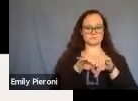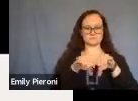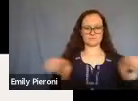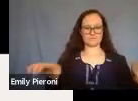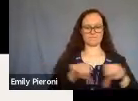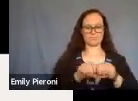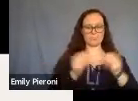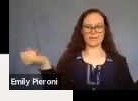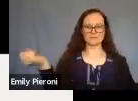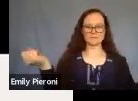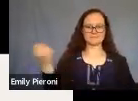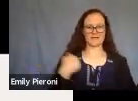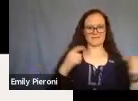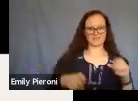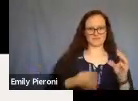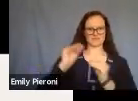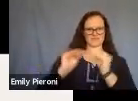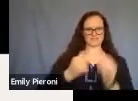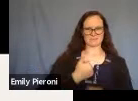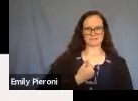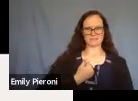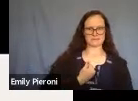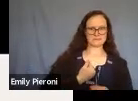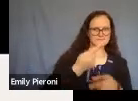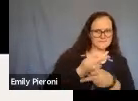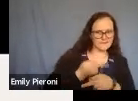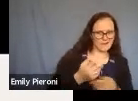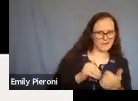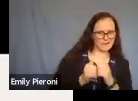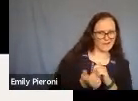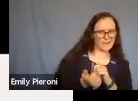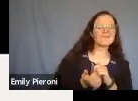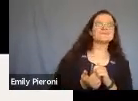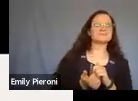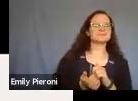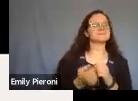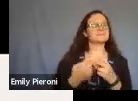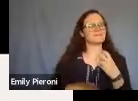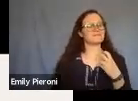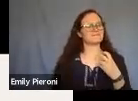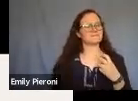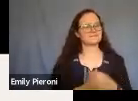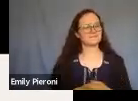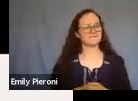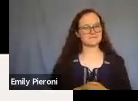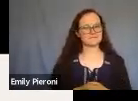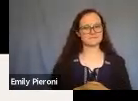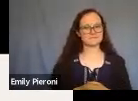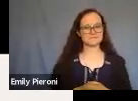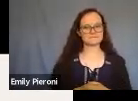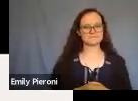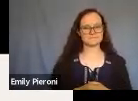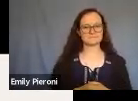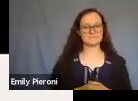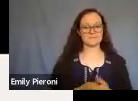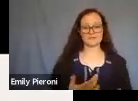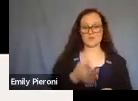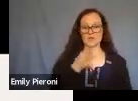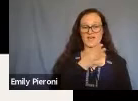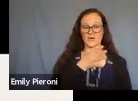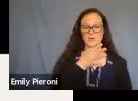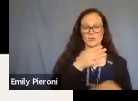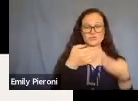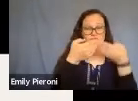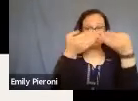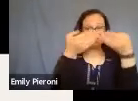it's been very interesting. You know, I think in terms of agriculture in general,